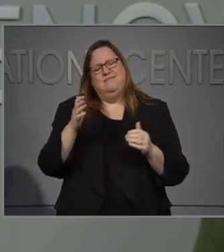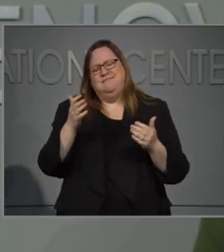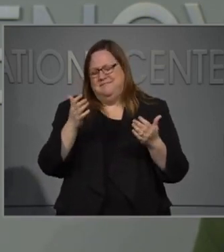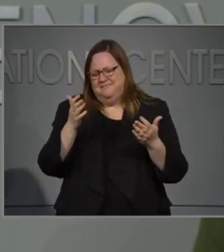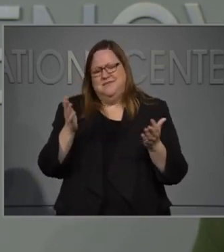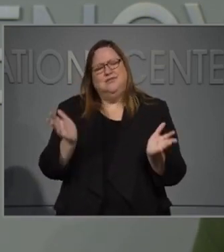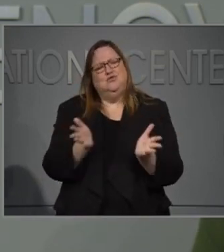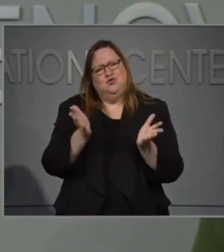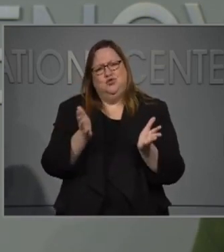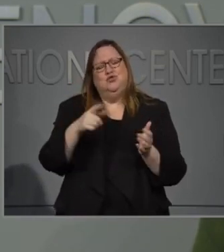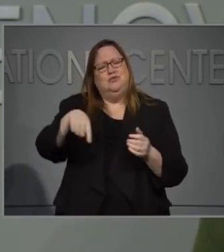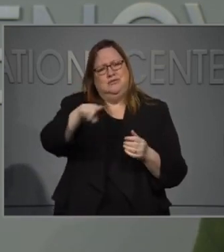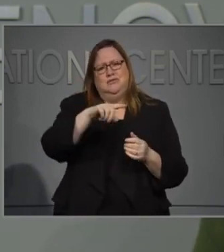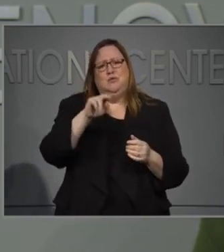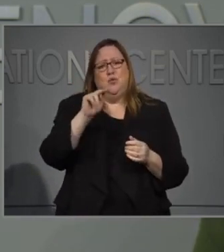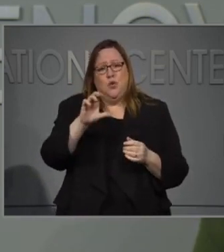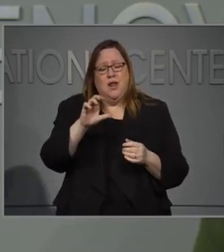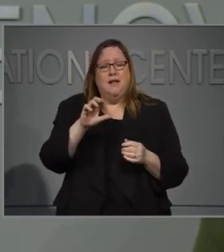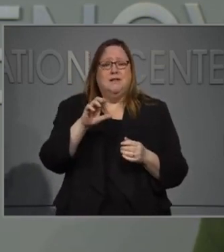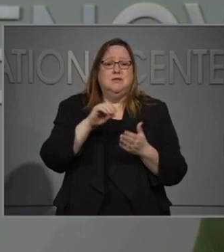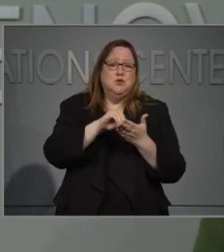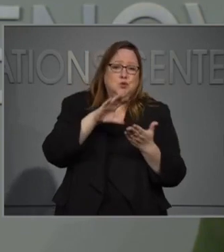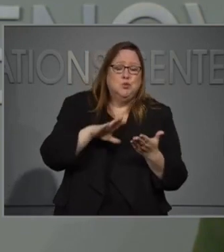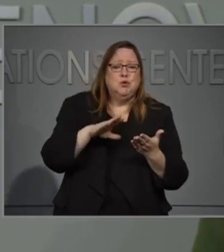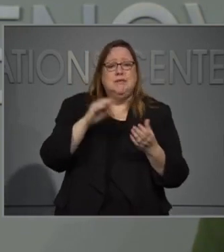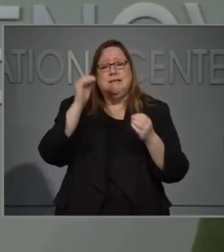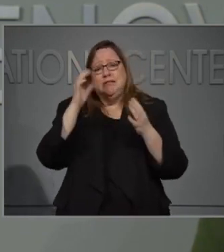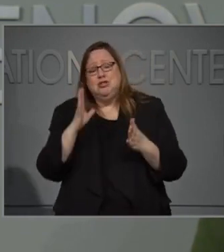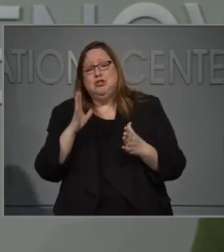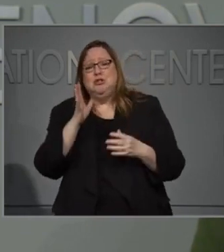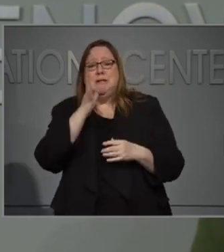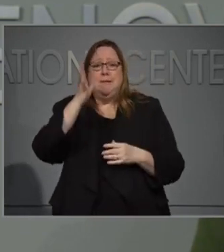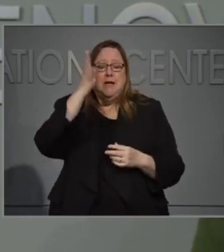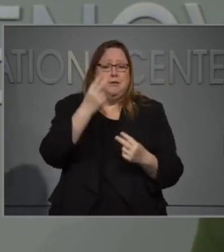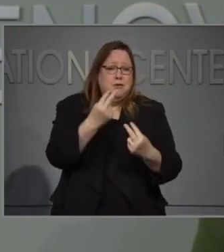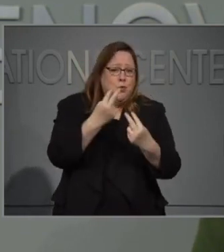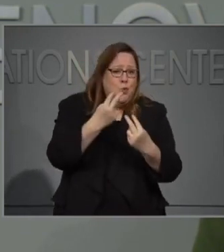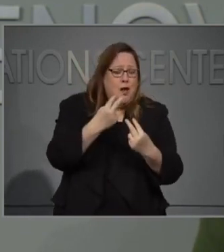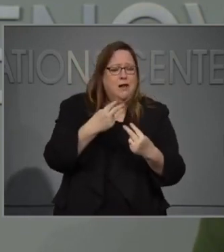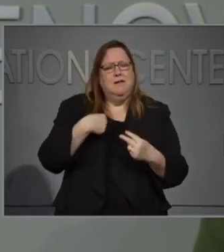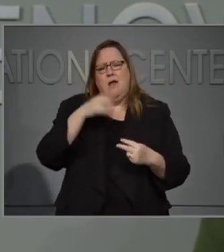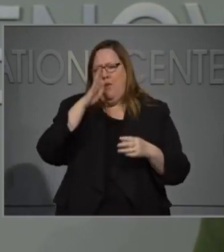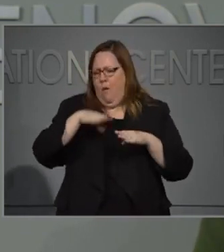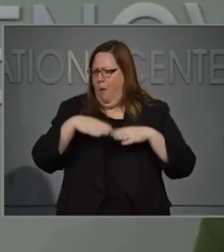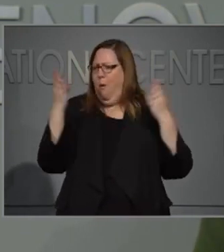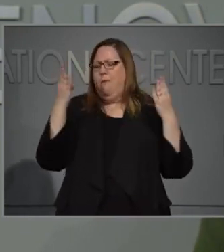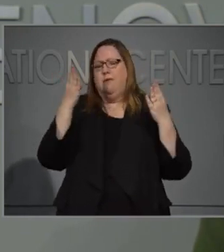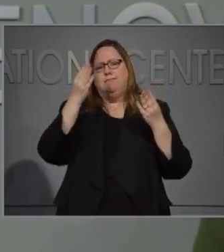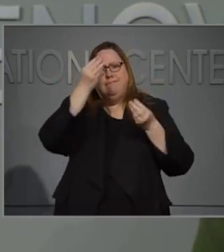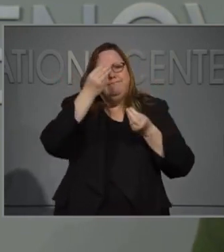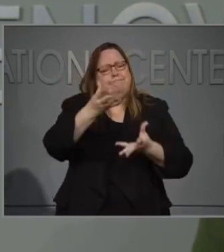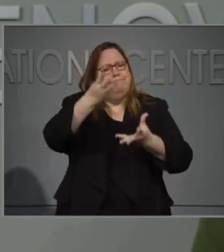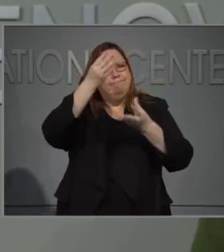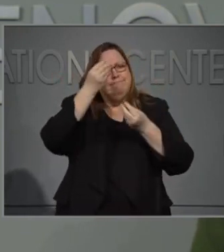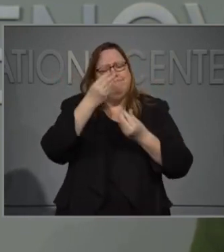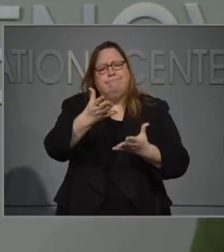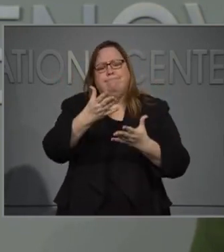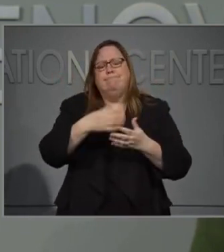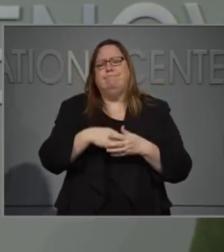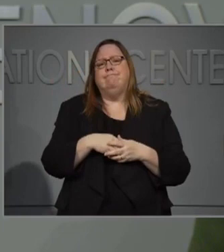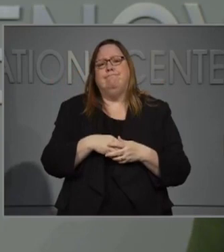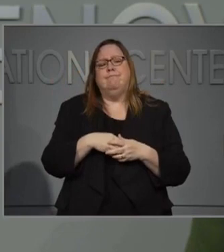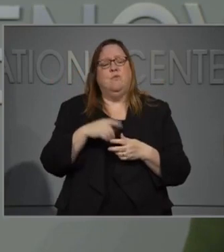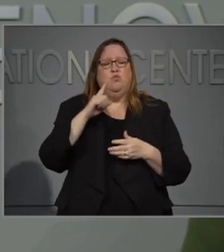teachers that I'll continue to be open and accessible through these briefings. We will continue to provide transparent and comprehensive